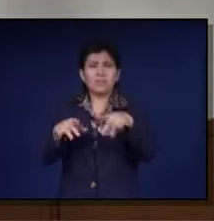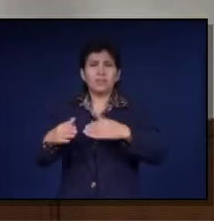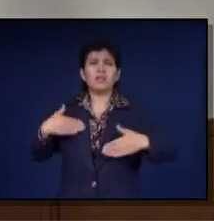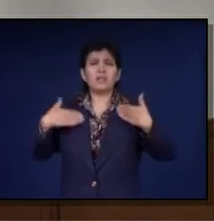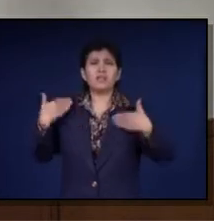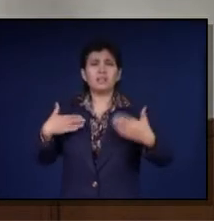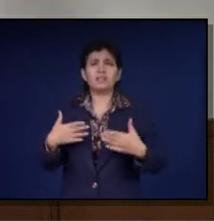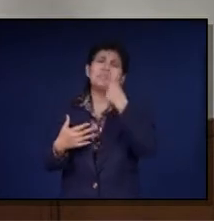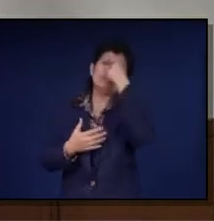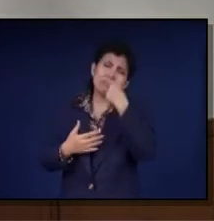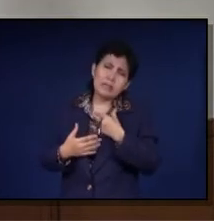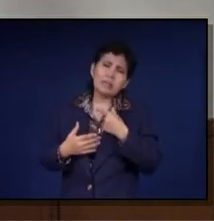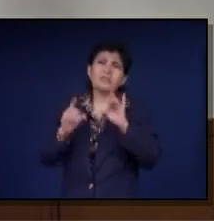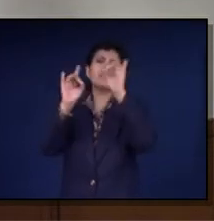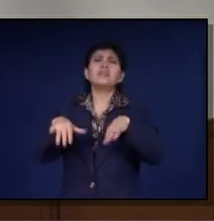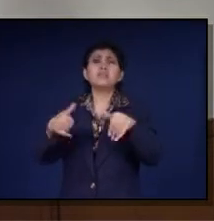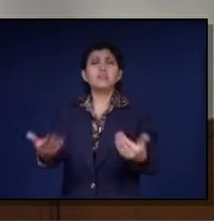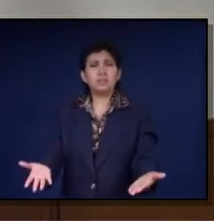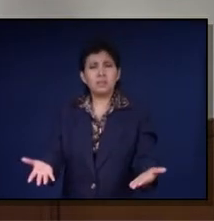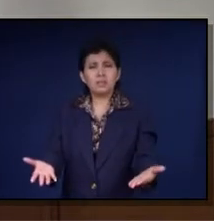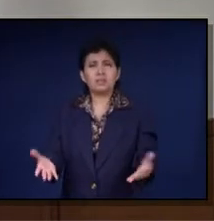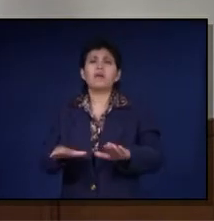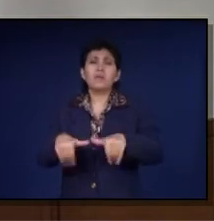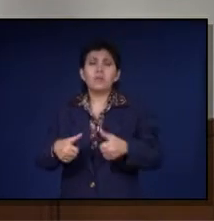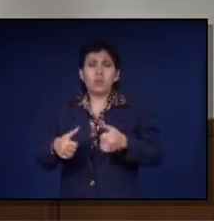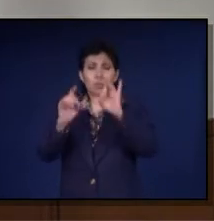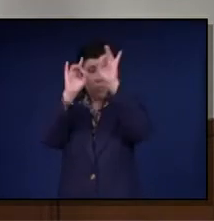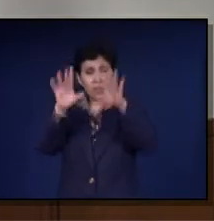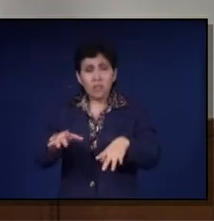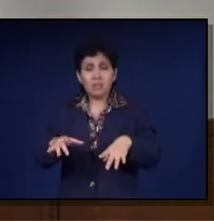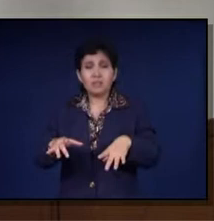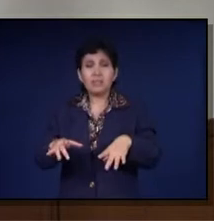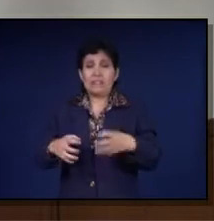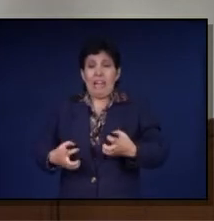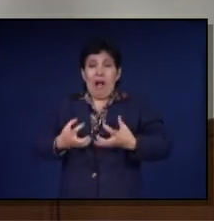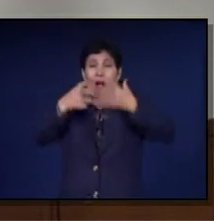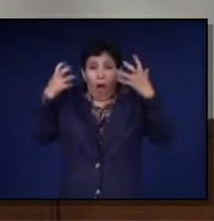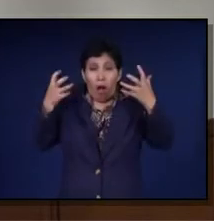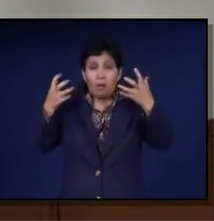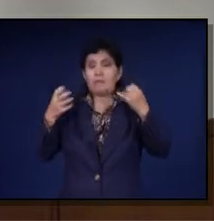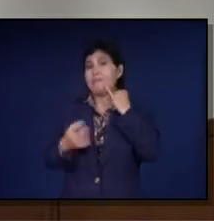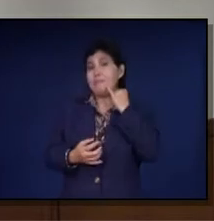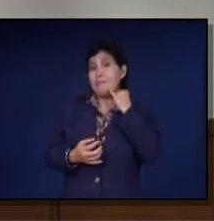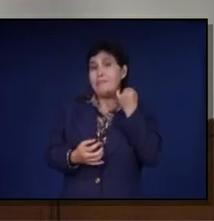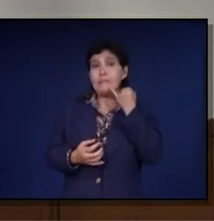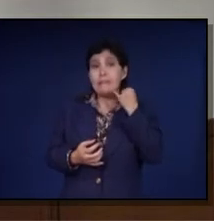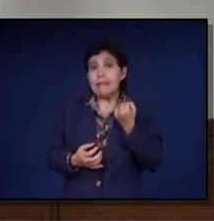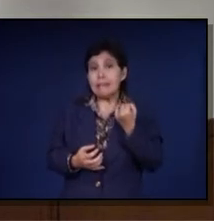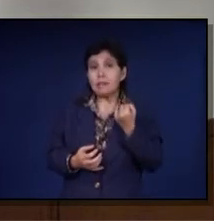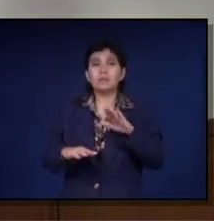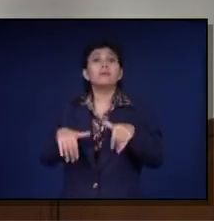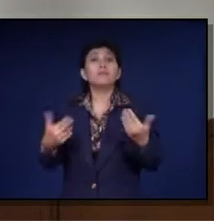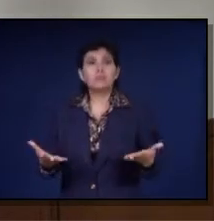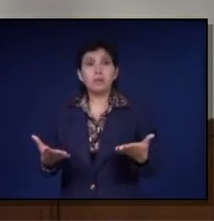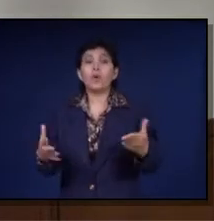test sadness? Or how do you want to test anger, jealousy? These are all the things that you can do through